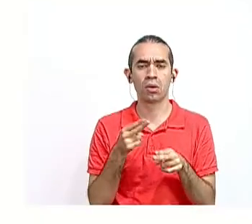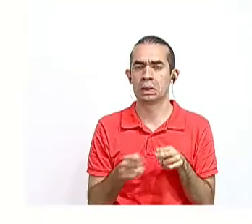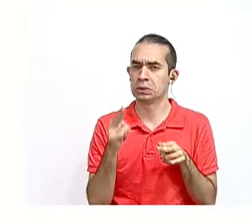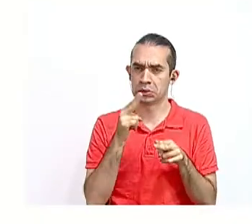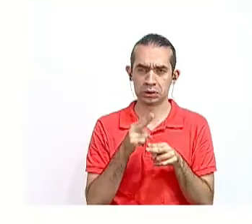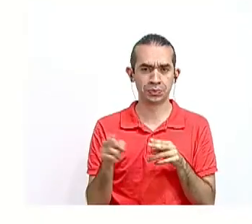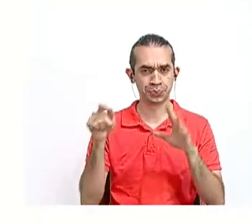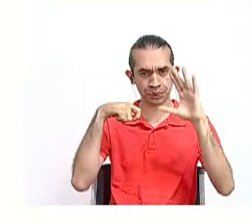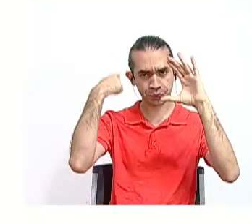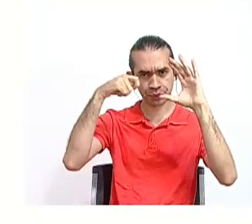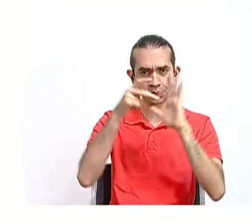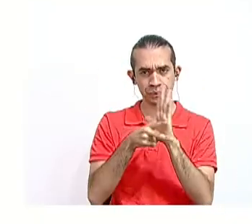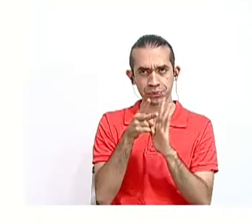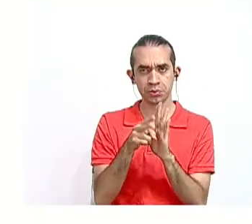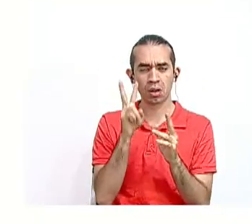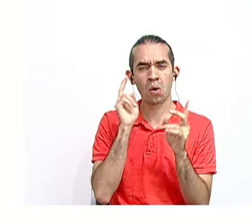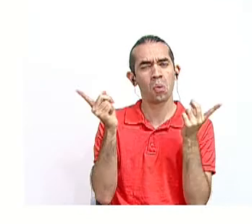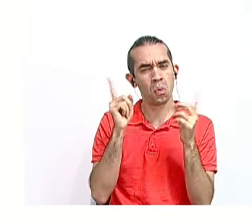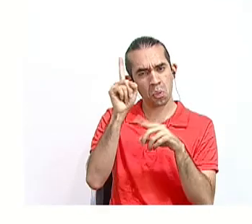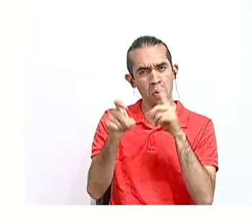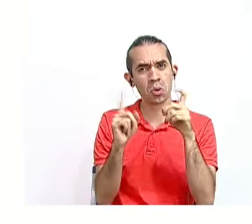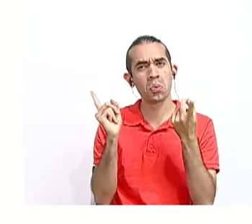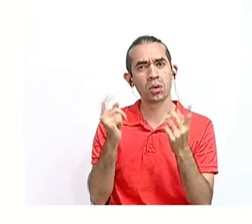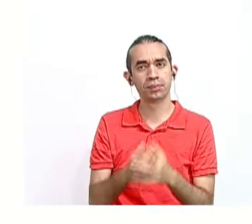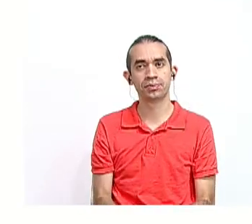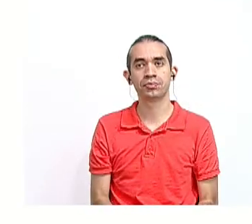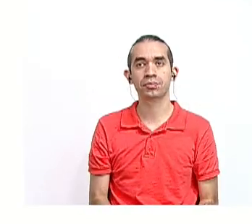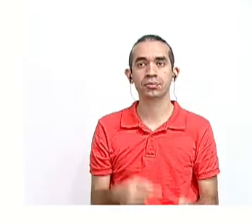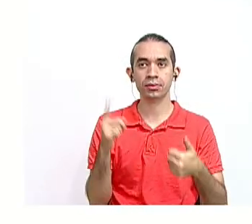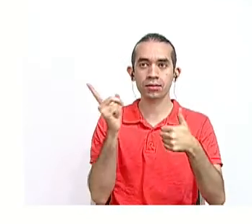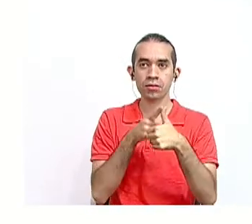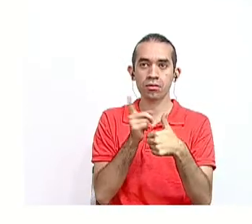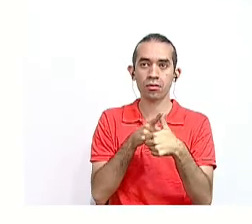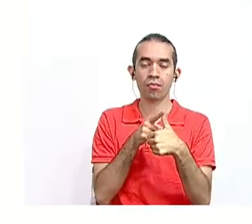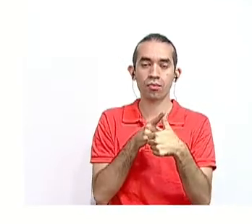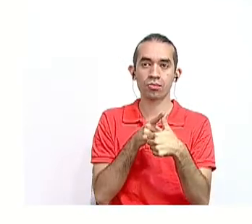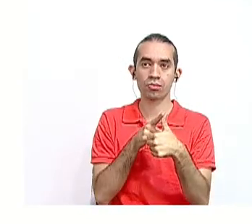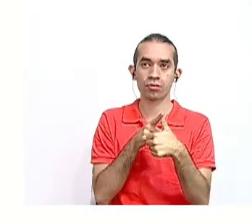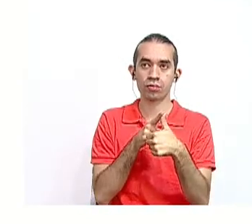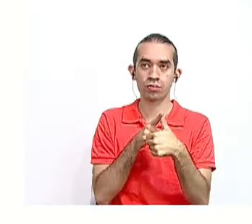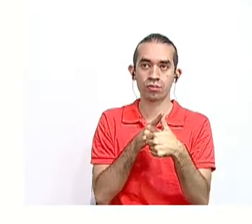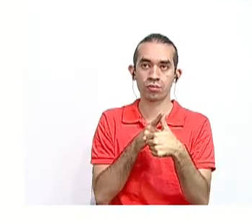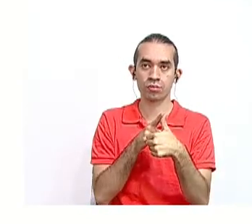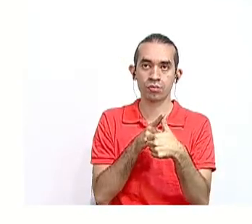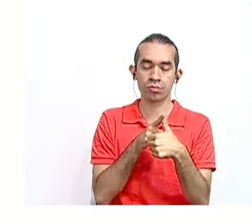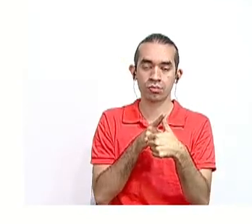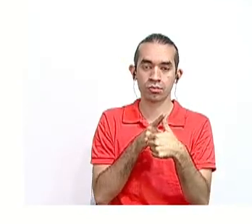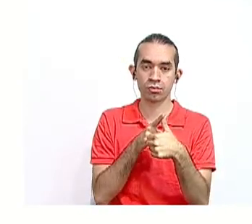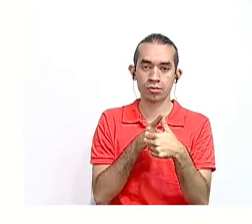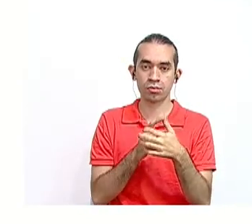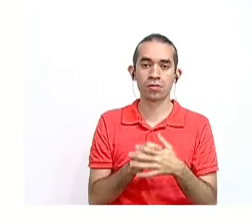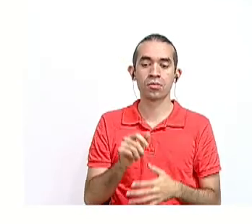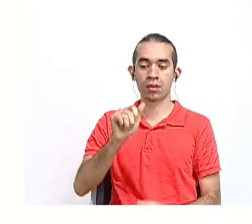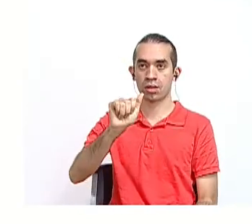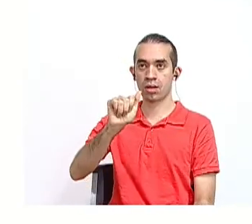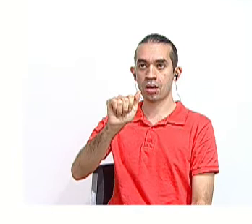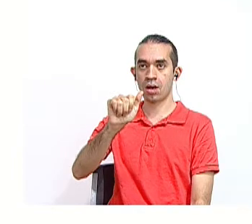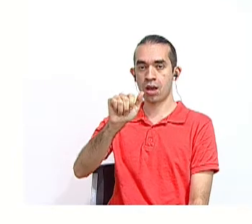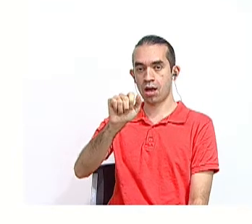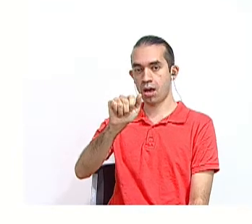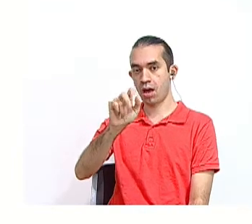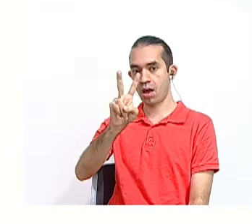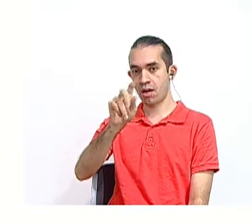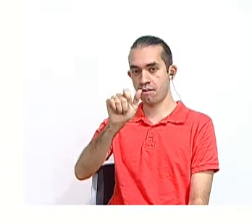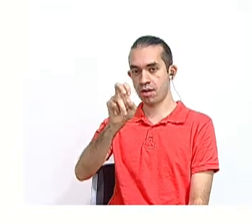video. Let's look at the questions that I have for you. The first question is, what is a specific use the video mentions for